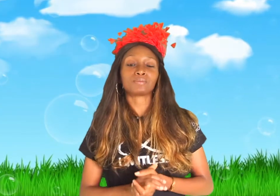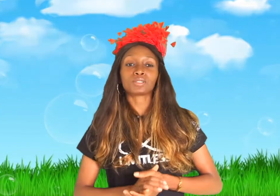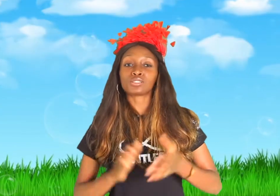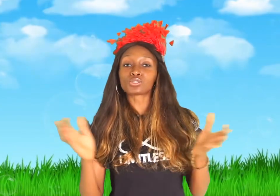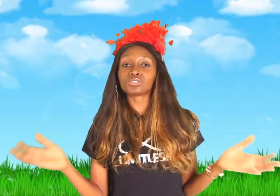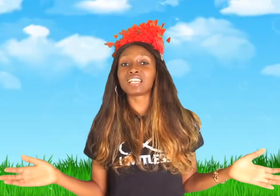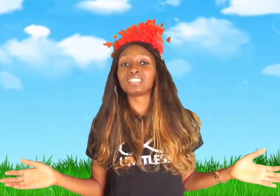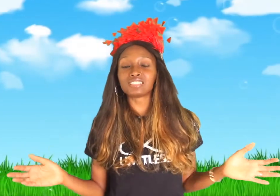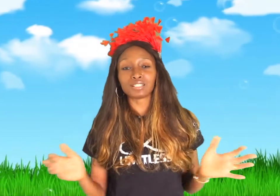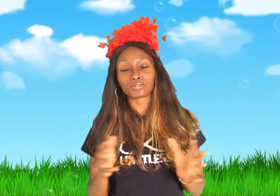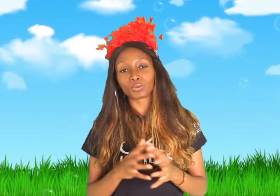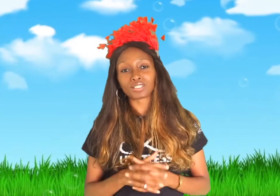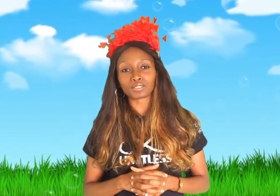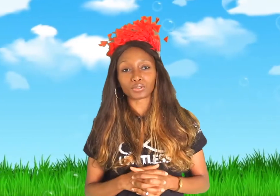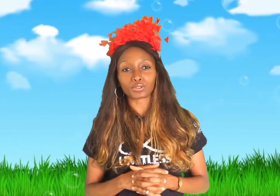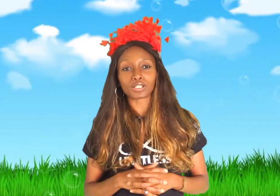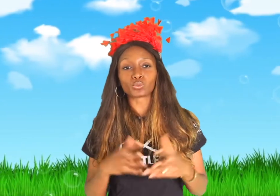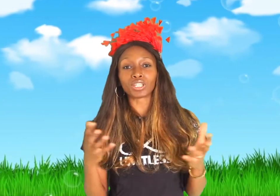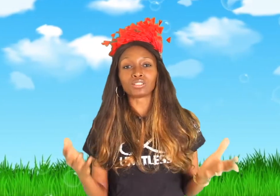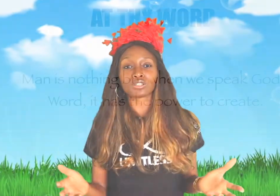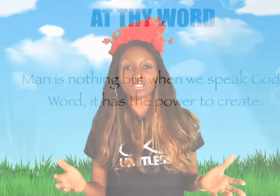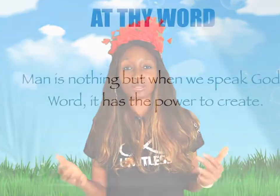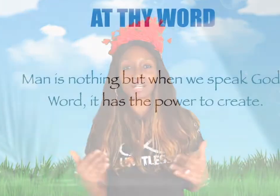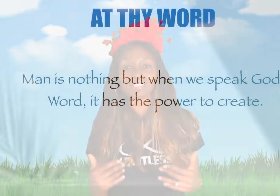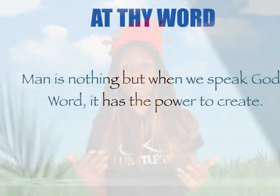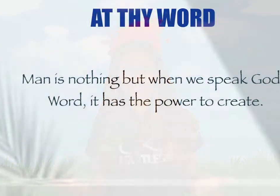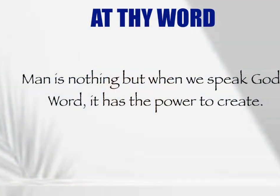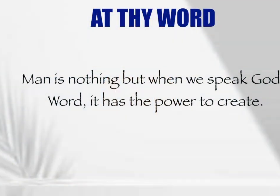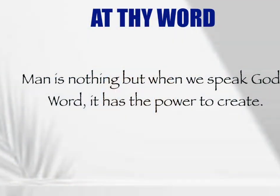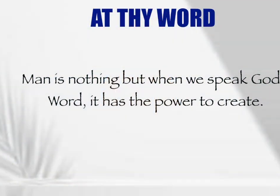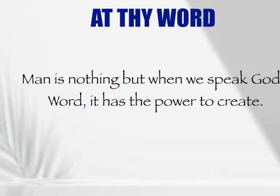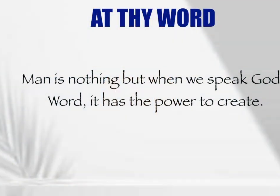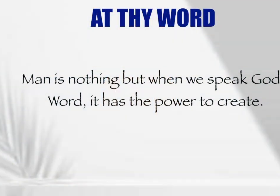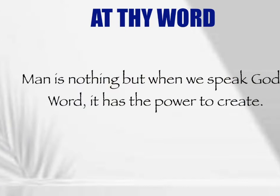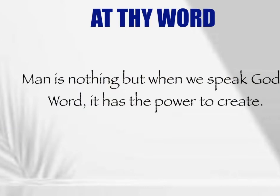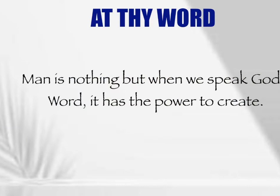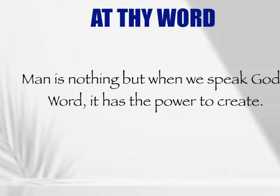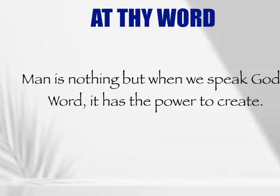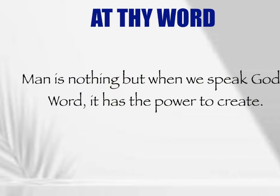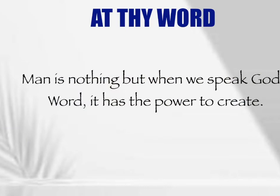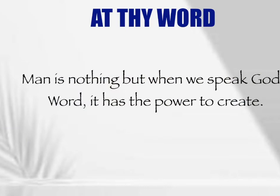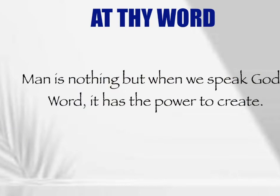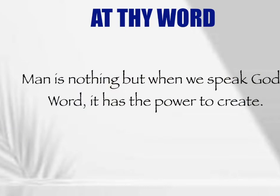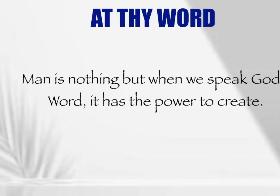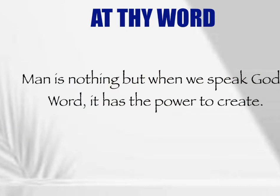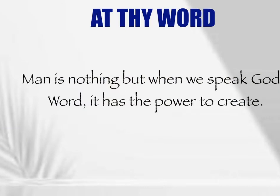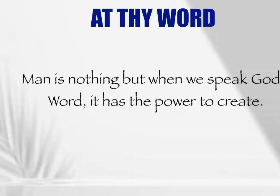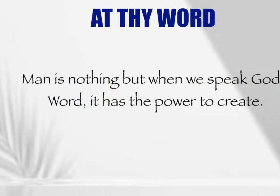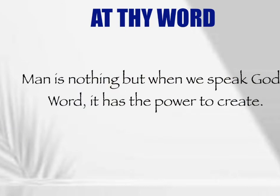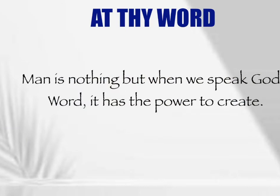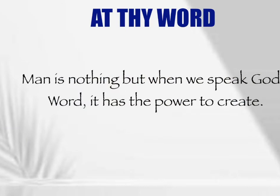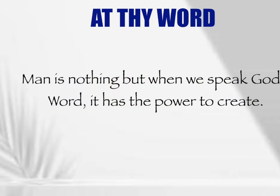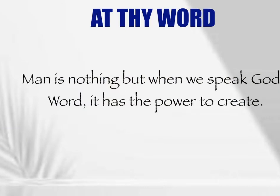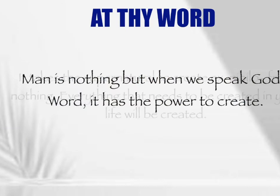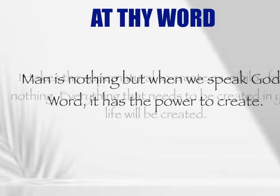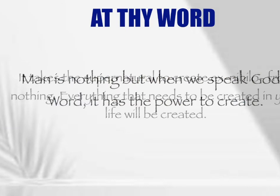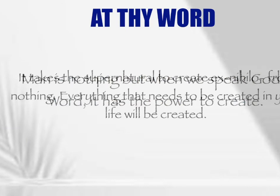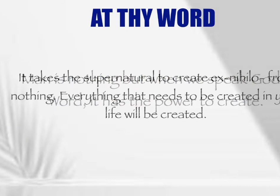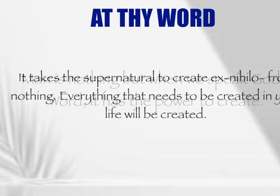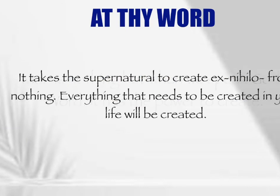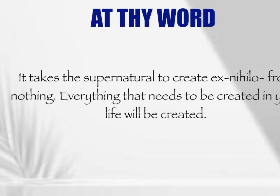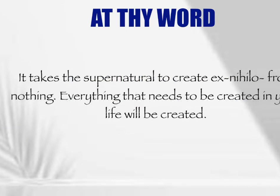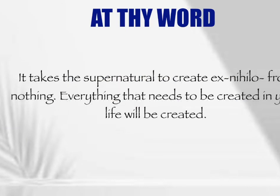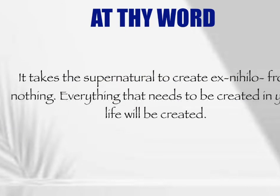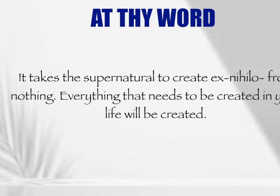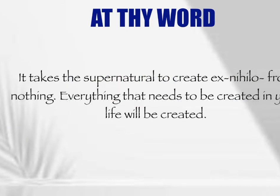Amen. So dear leading influencer for Christ, we are nothing. Man is nothing. But when we speak God's word, it has the power to create.